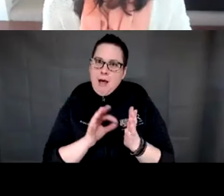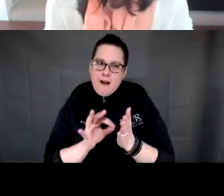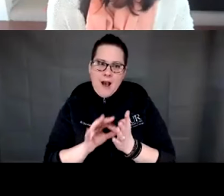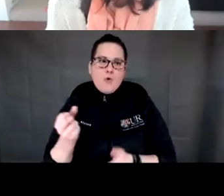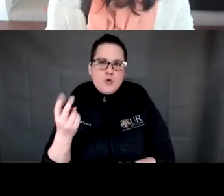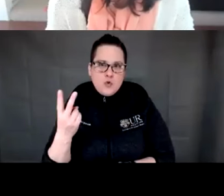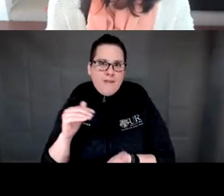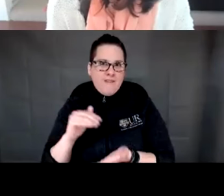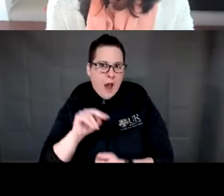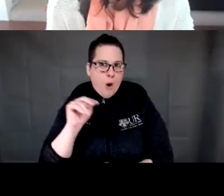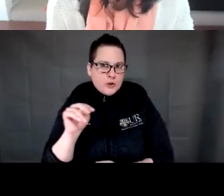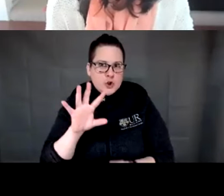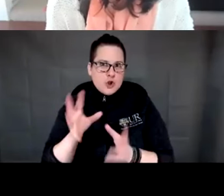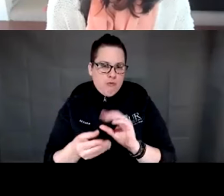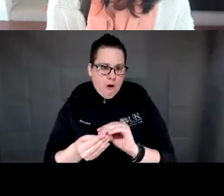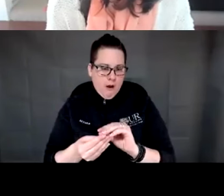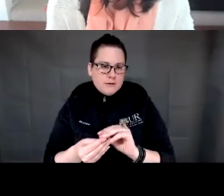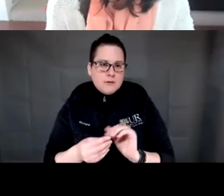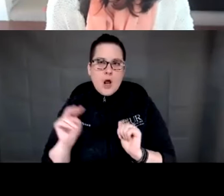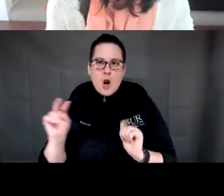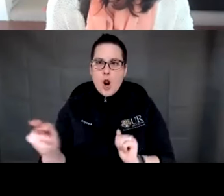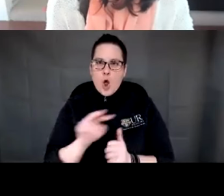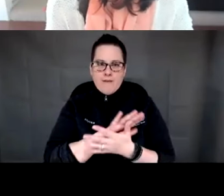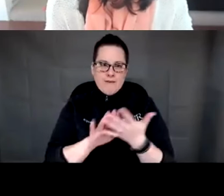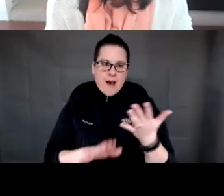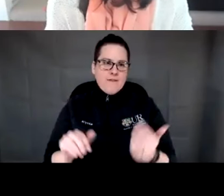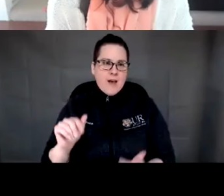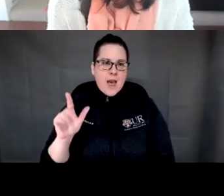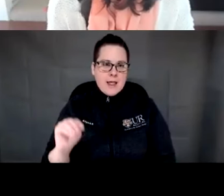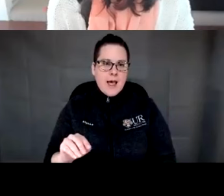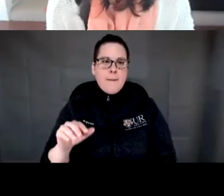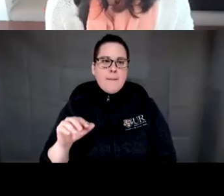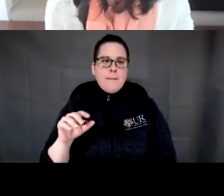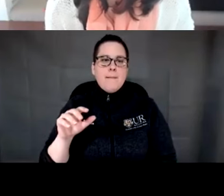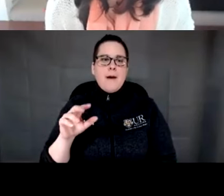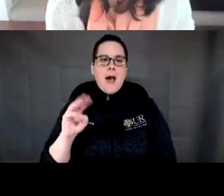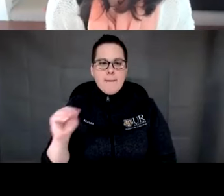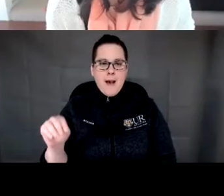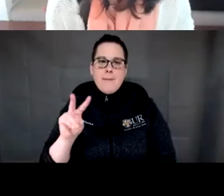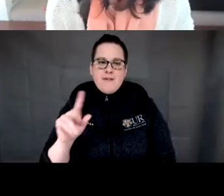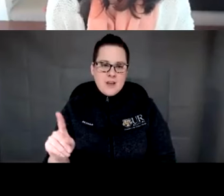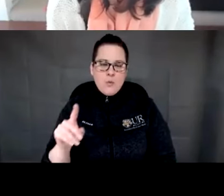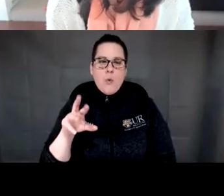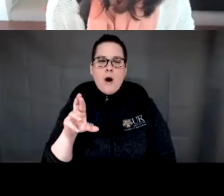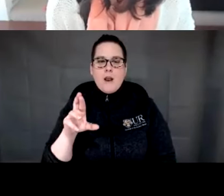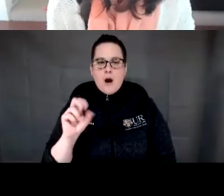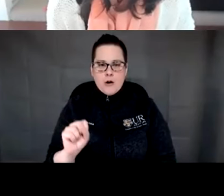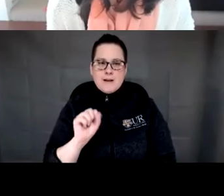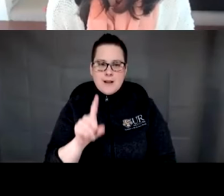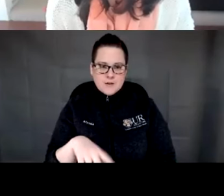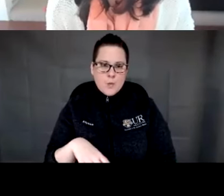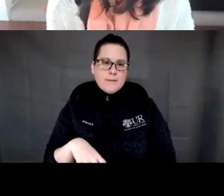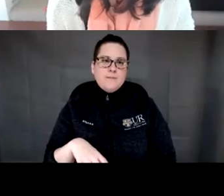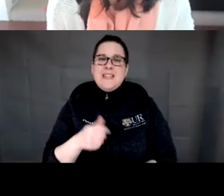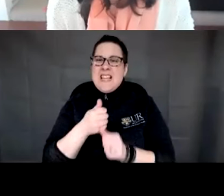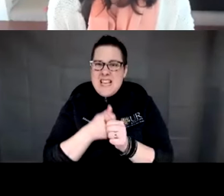12,000 neurons altogether, and we looked in these 5 areas: ALM, MM, V1, retrosplenial, and somatosensory cortex. And in